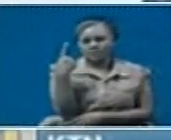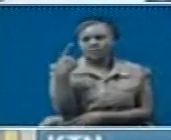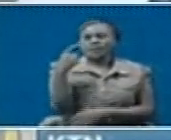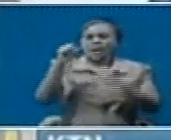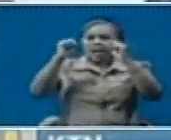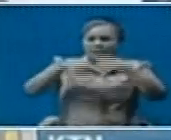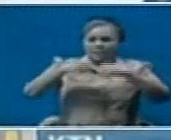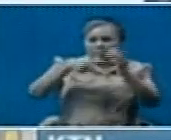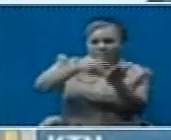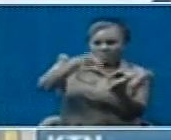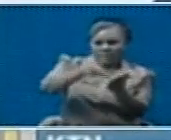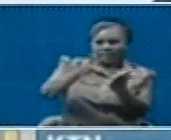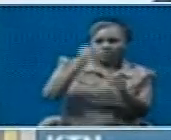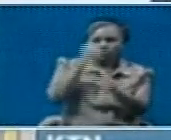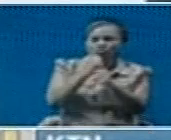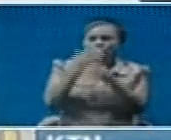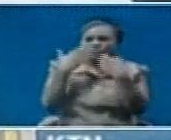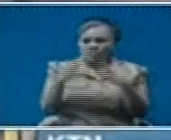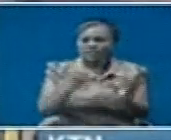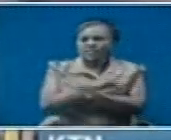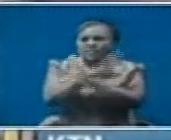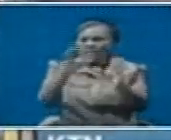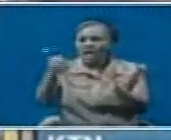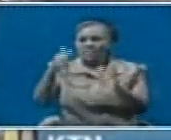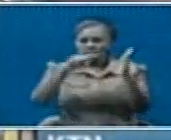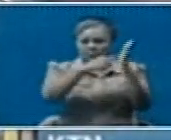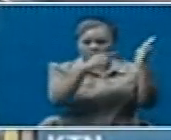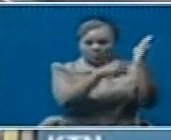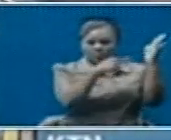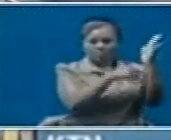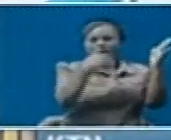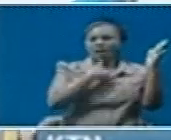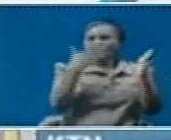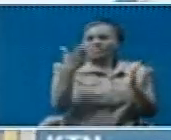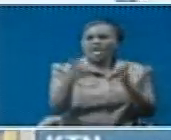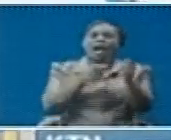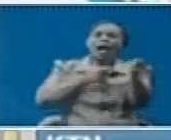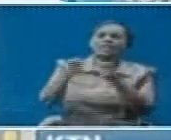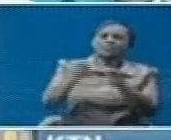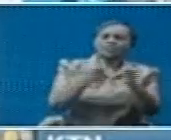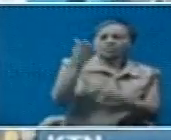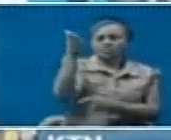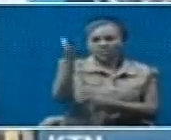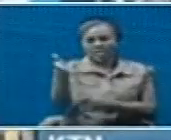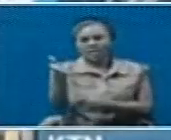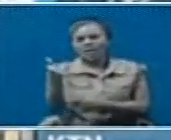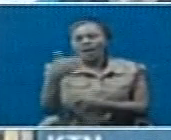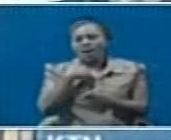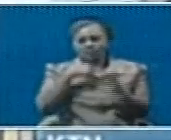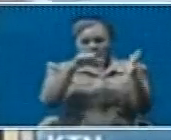made. But clearly, there are issues. They have to do with administration and management issues.